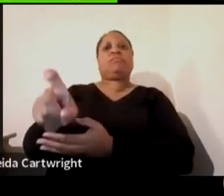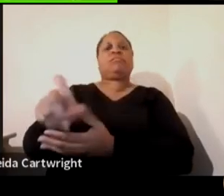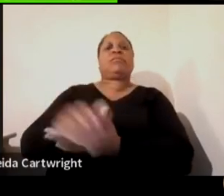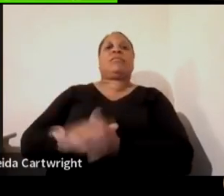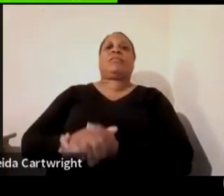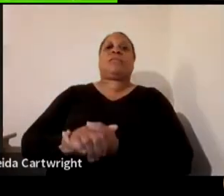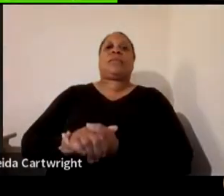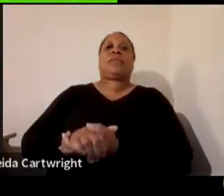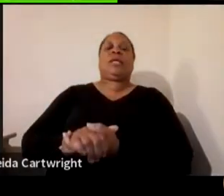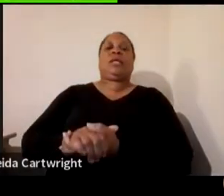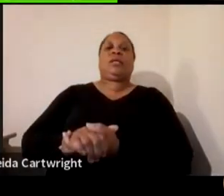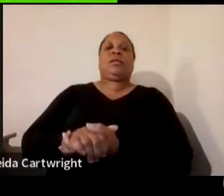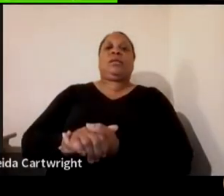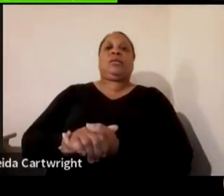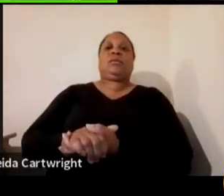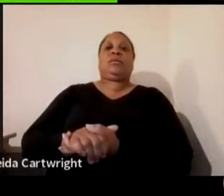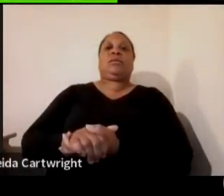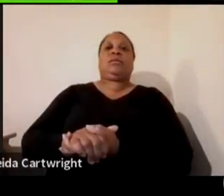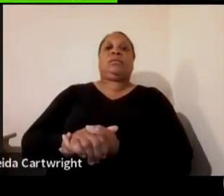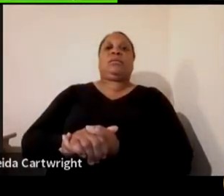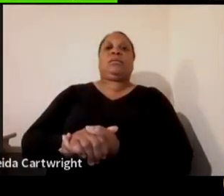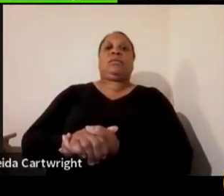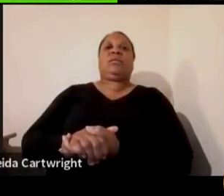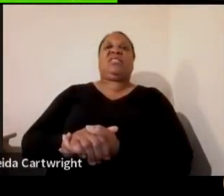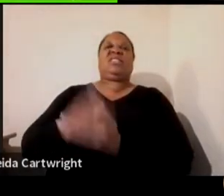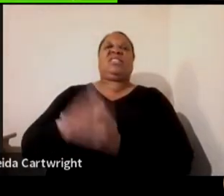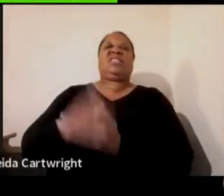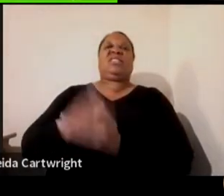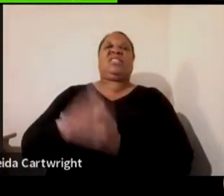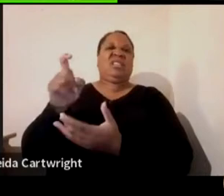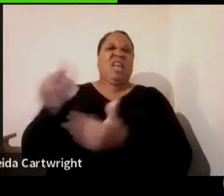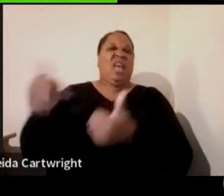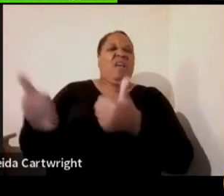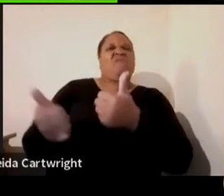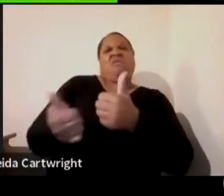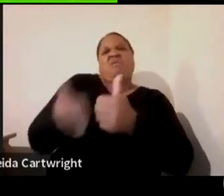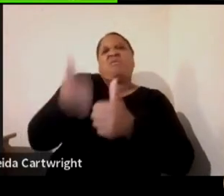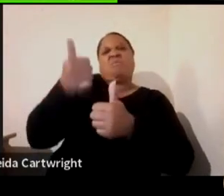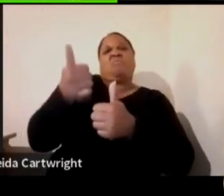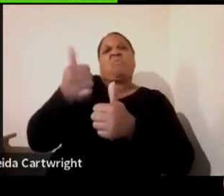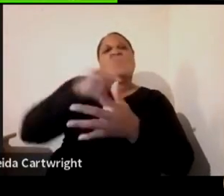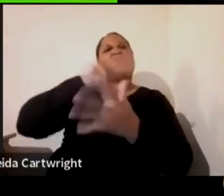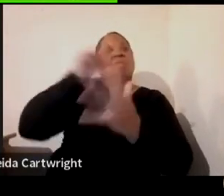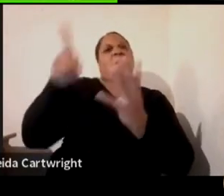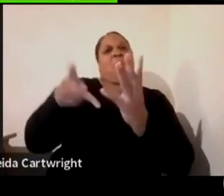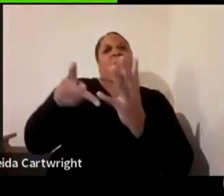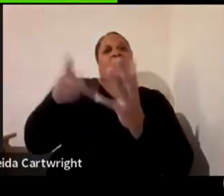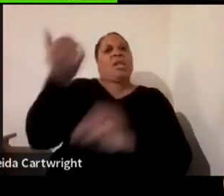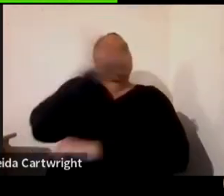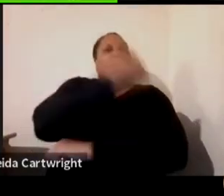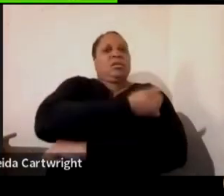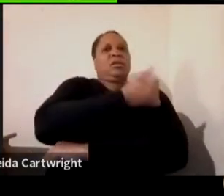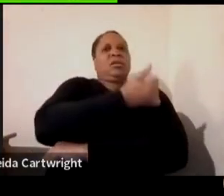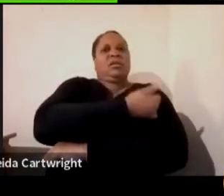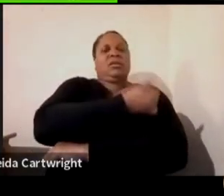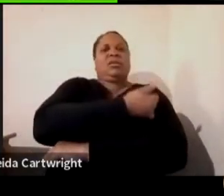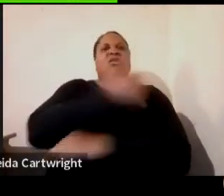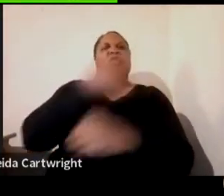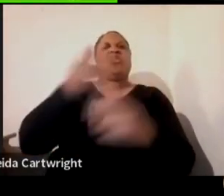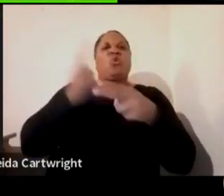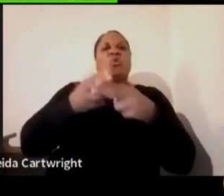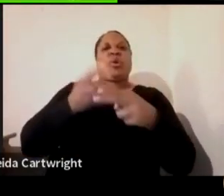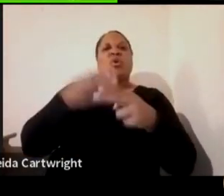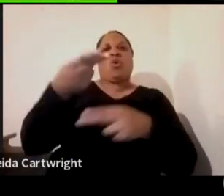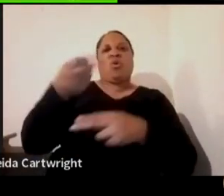we would have to have almost most of the population vaccinated to reach what we call herd immunity. And once we